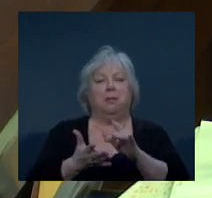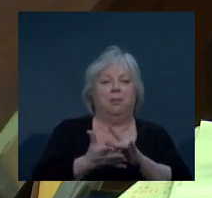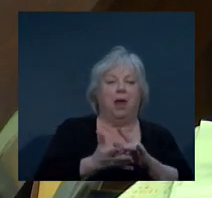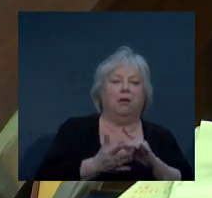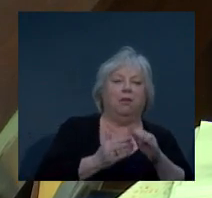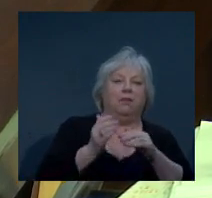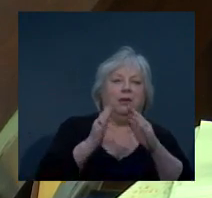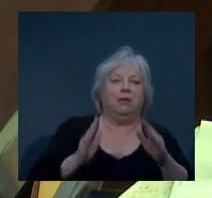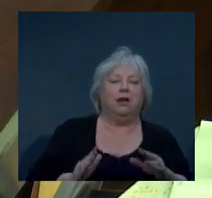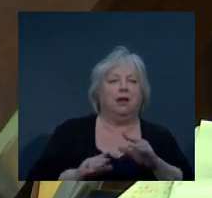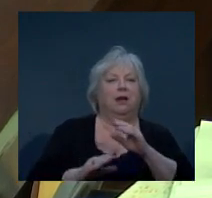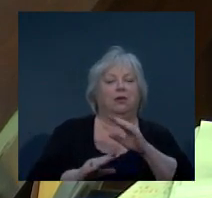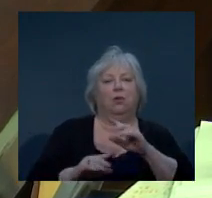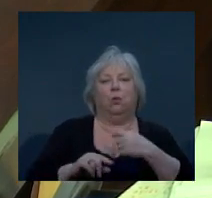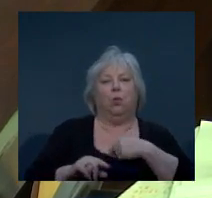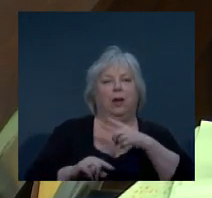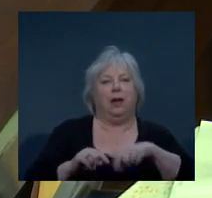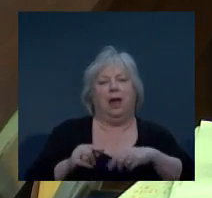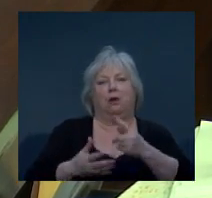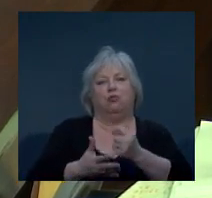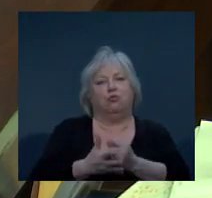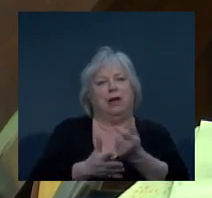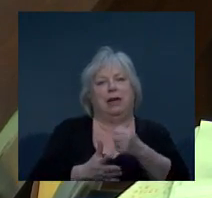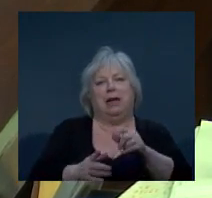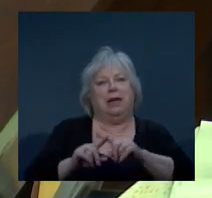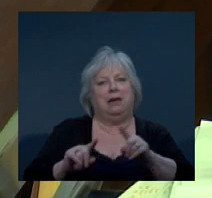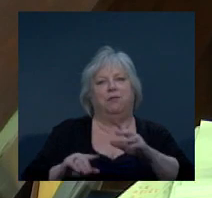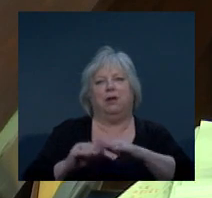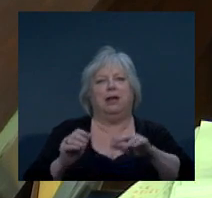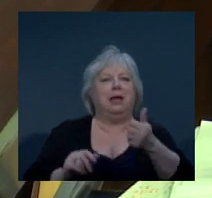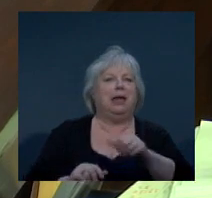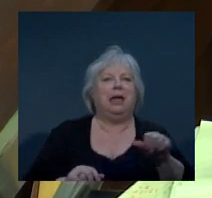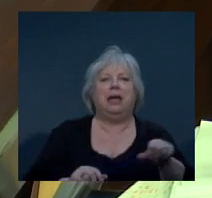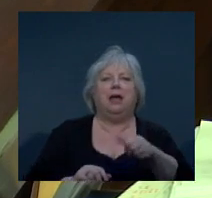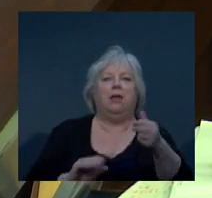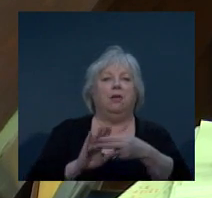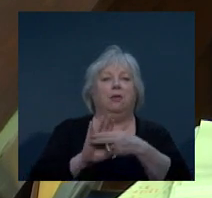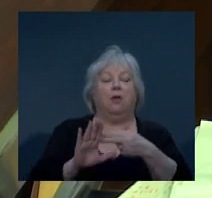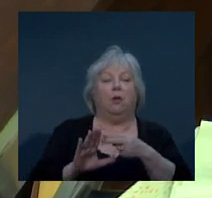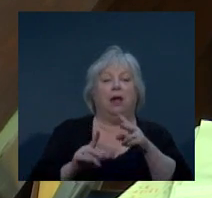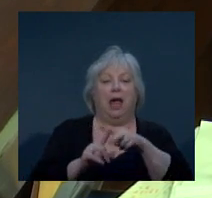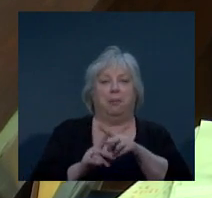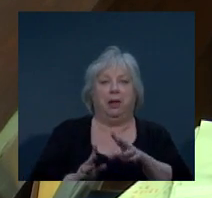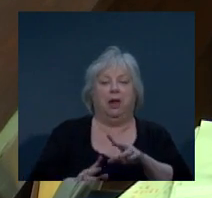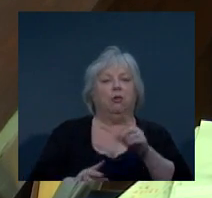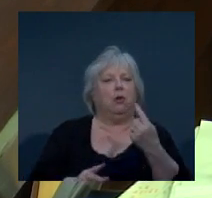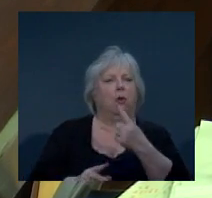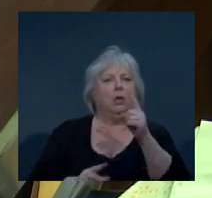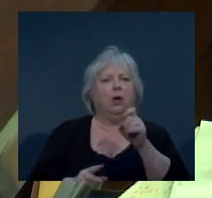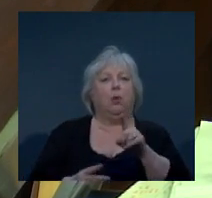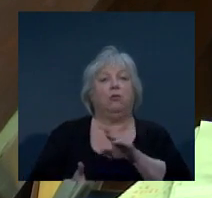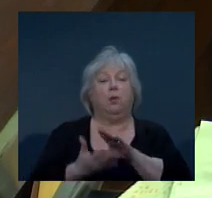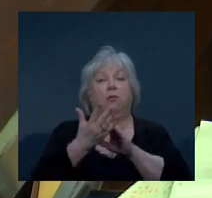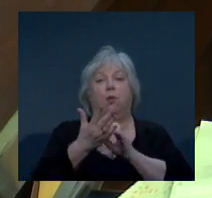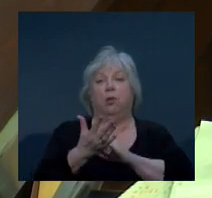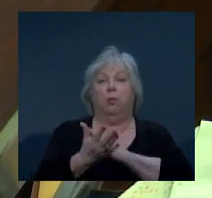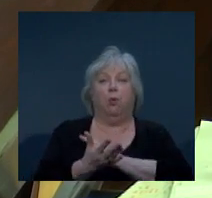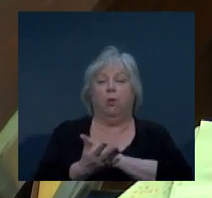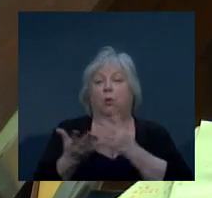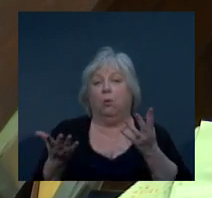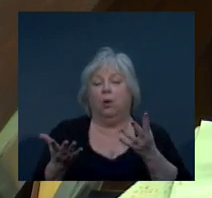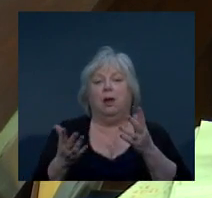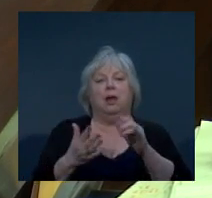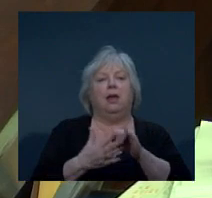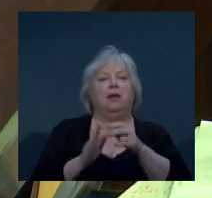facilities are not to be treated any differently than any other zoning application. The question before the board is simply